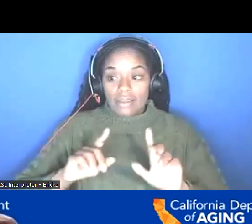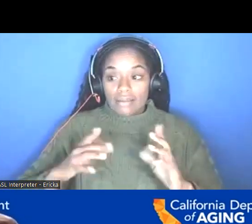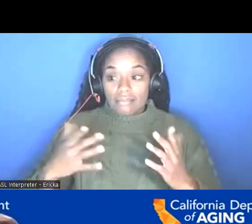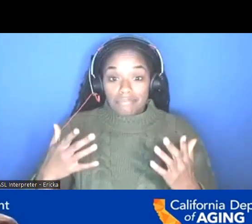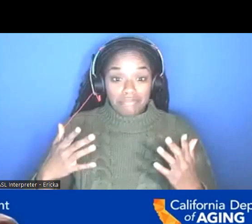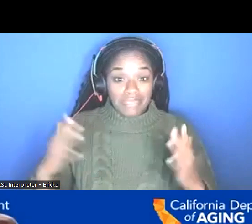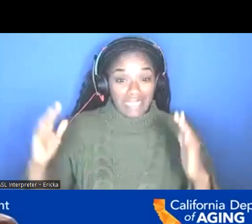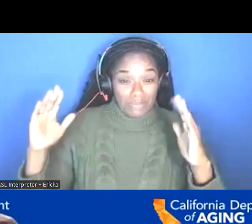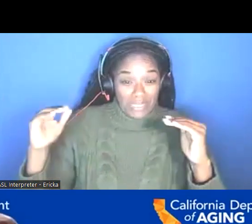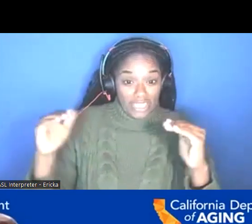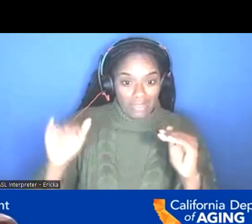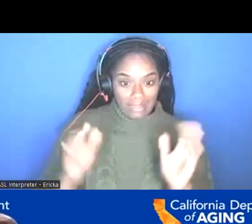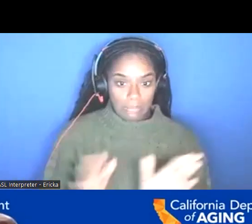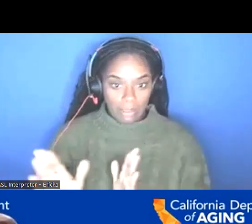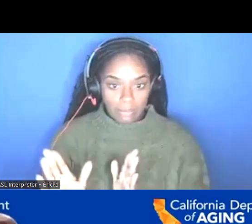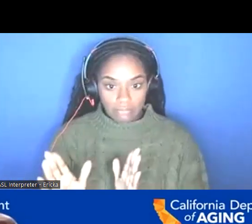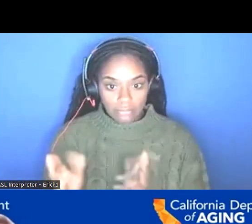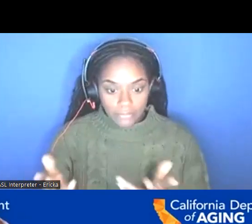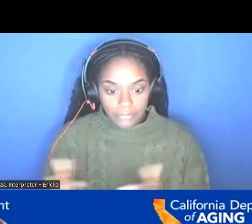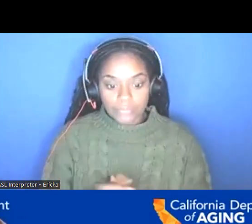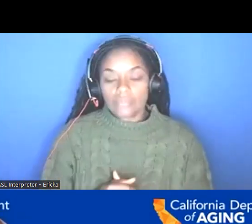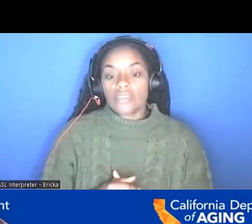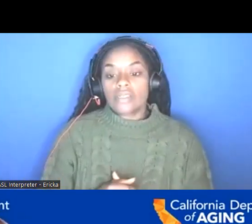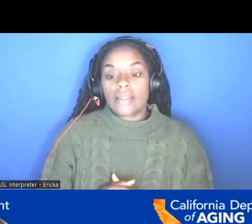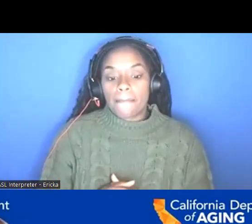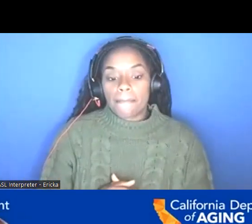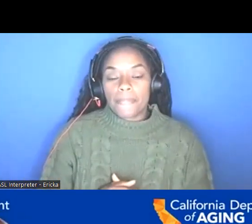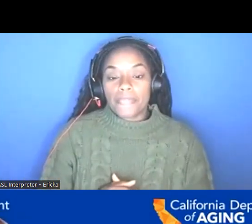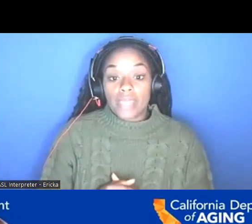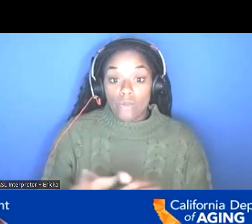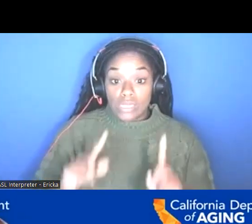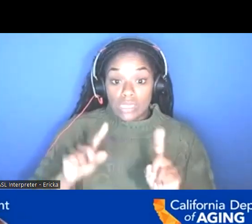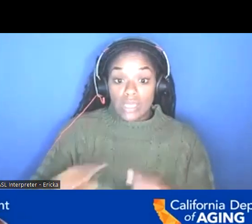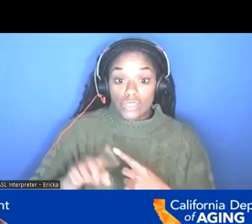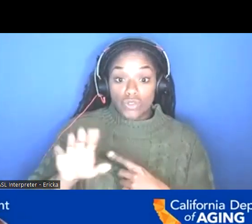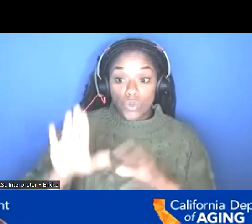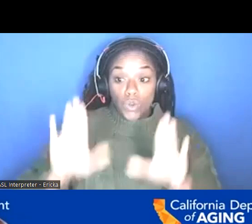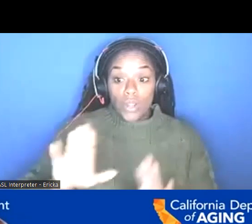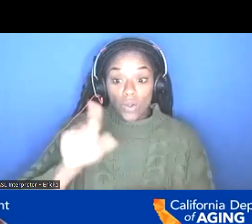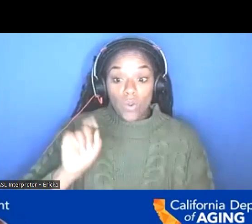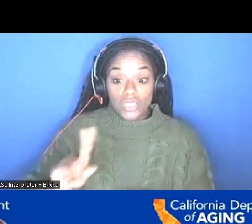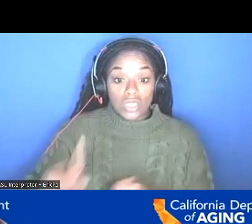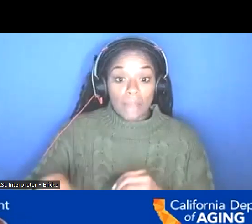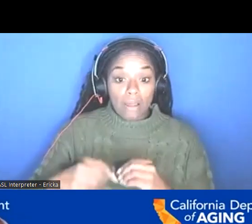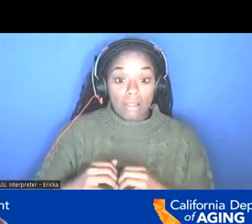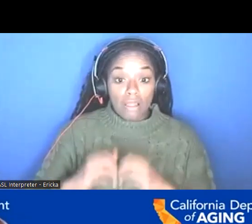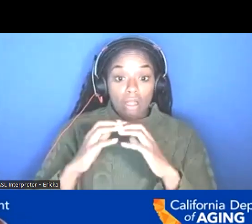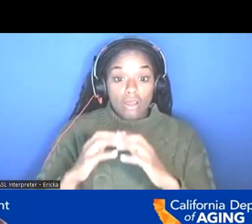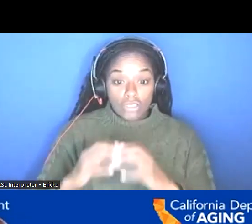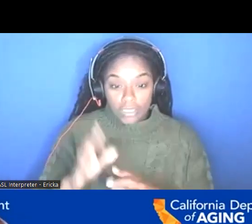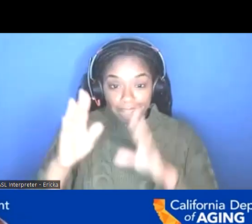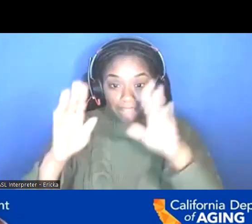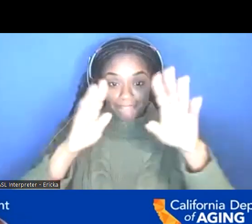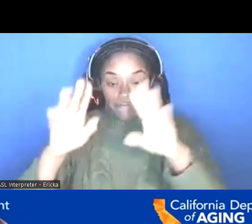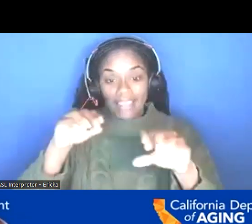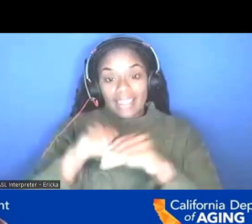delivery in some way. So in response to your great question about the launching innovations in the Medicare